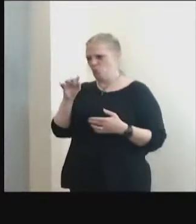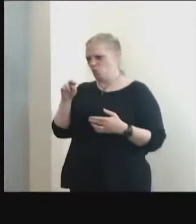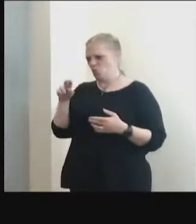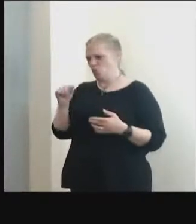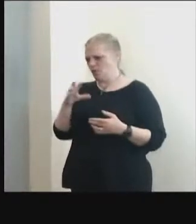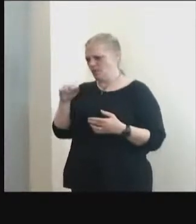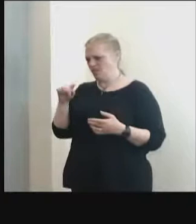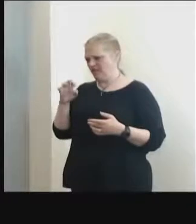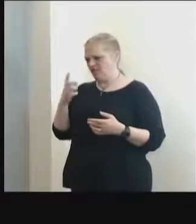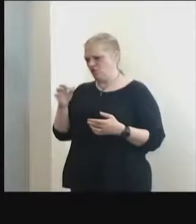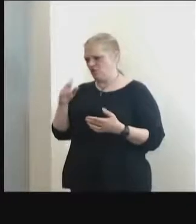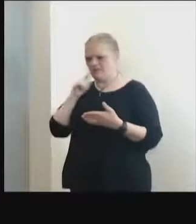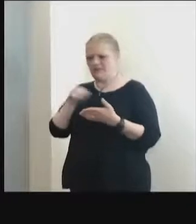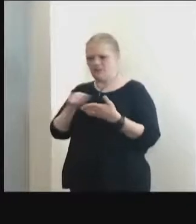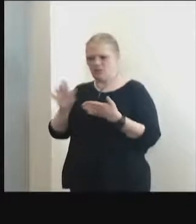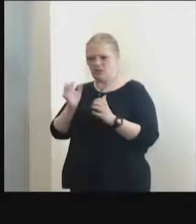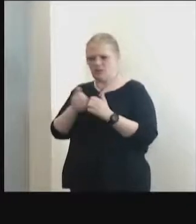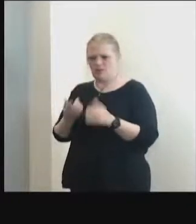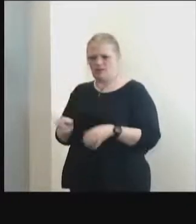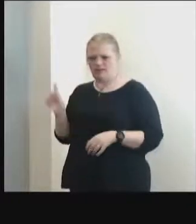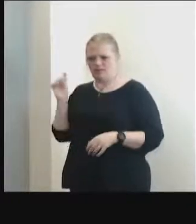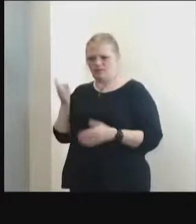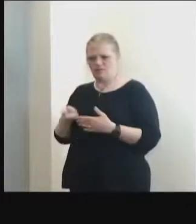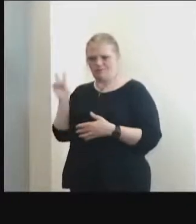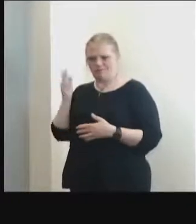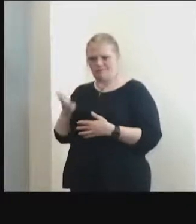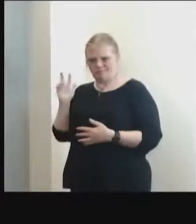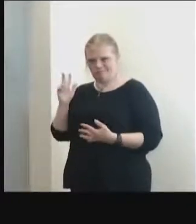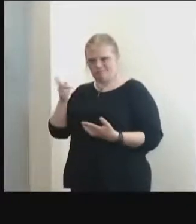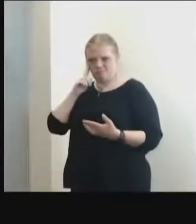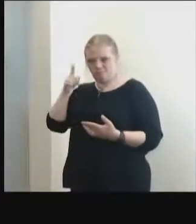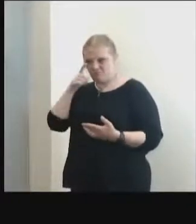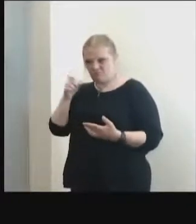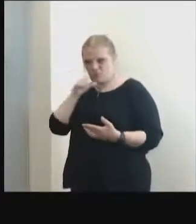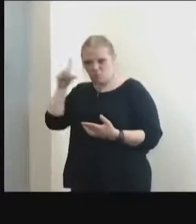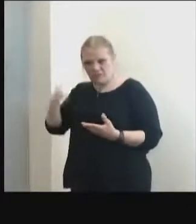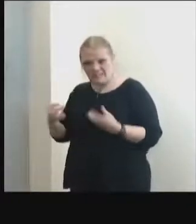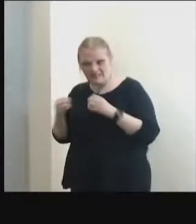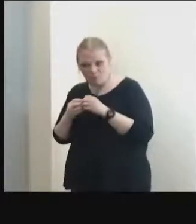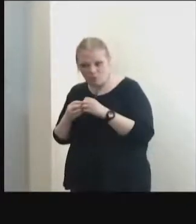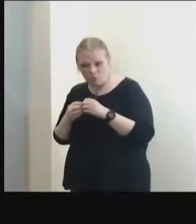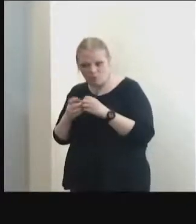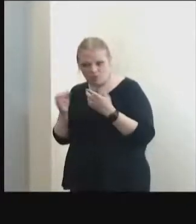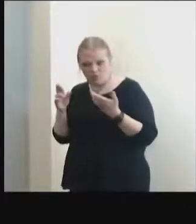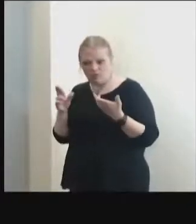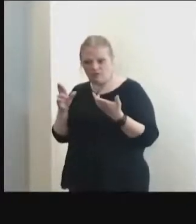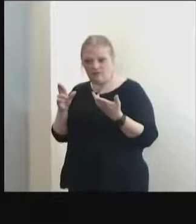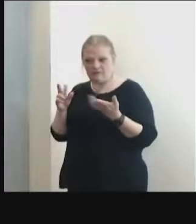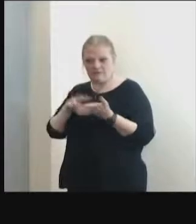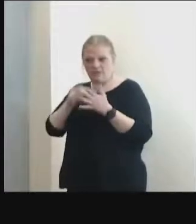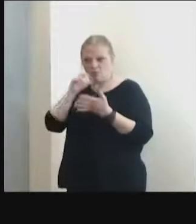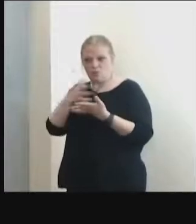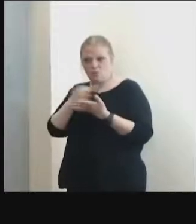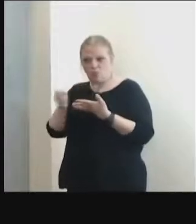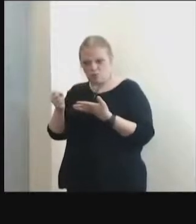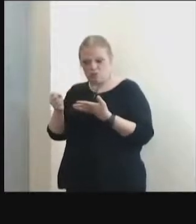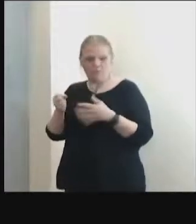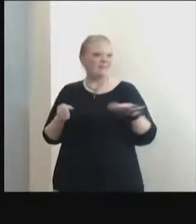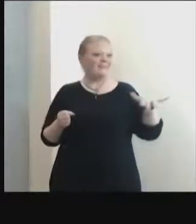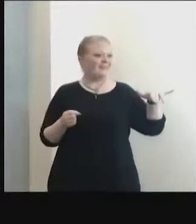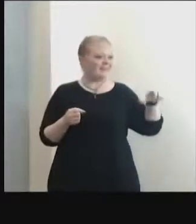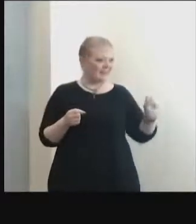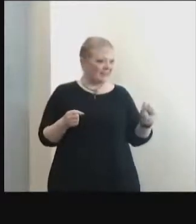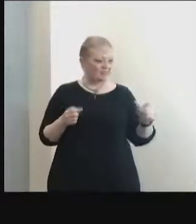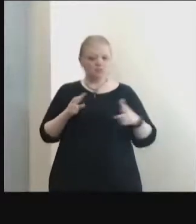and this week compared with previous weeks, and I'm wondering if that's just because you don't need more. Is it just that you're not using up the ones you have? Yes. And so you're not